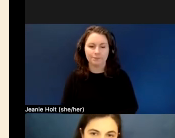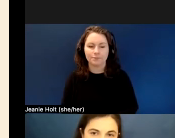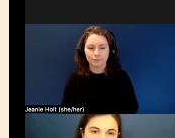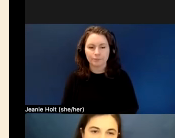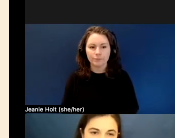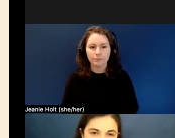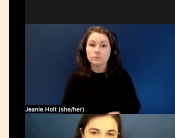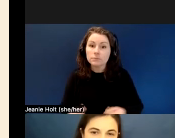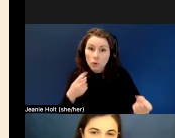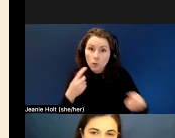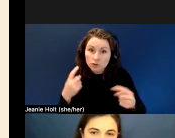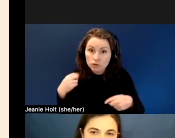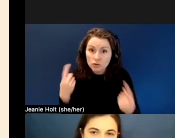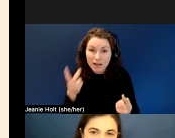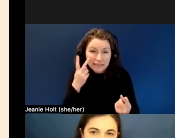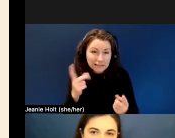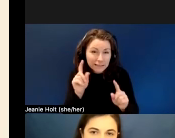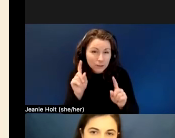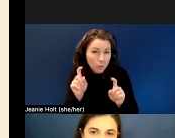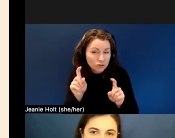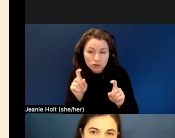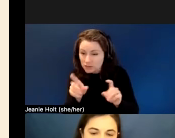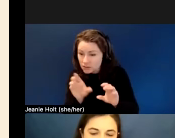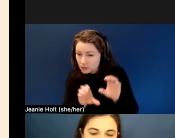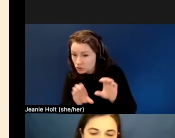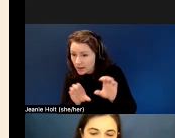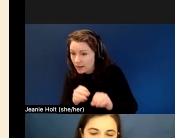Are there any questions at this point? I see some questions in the chat.